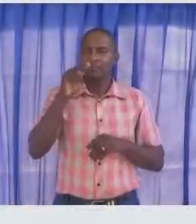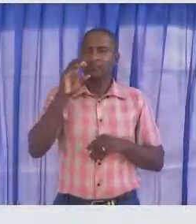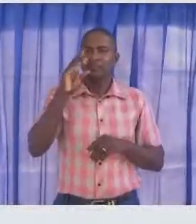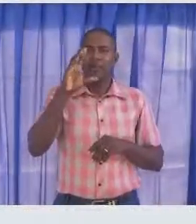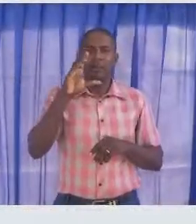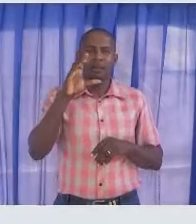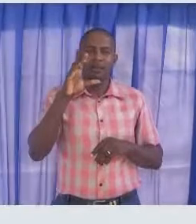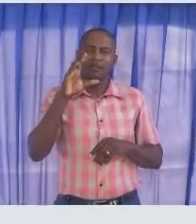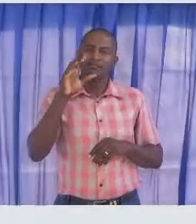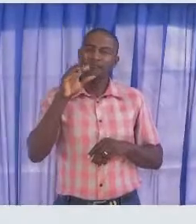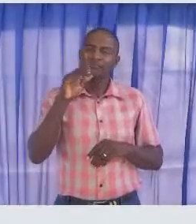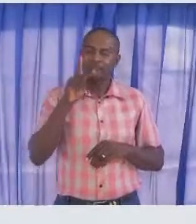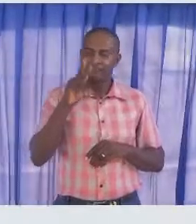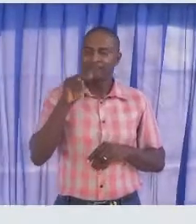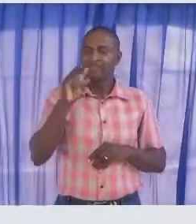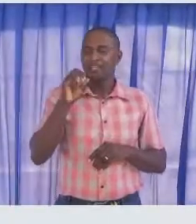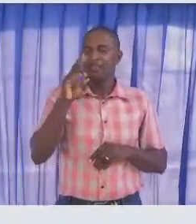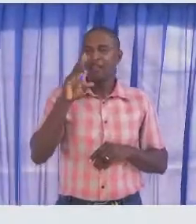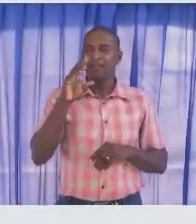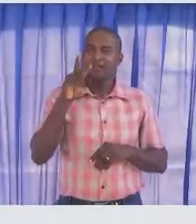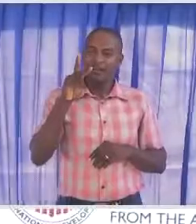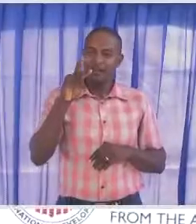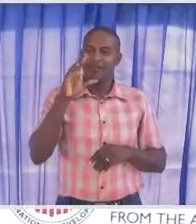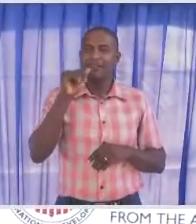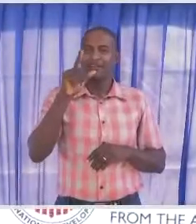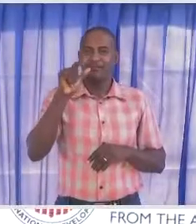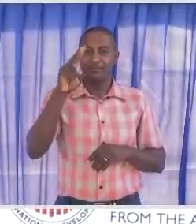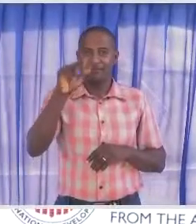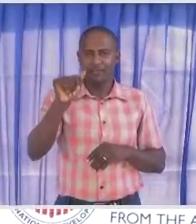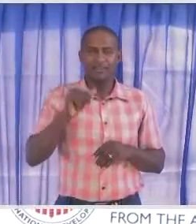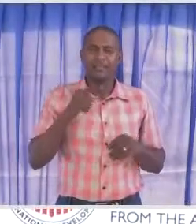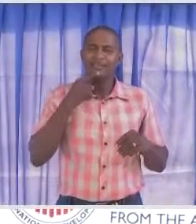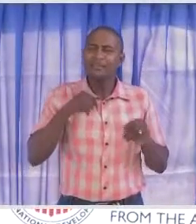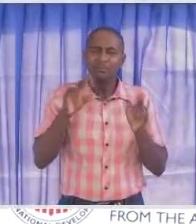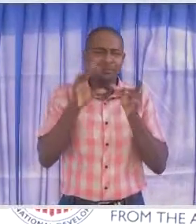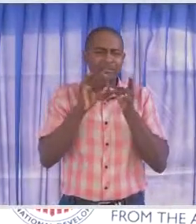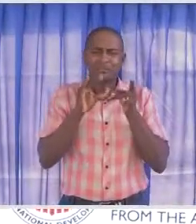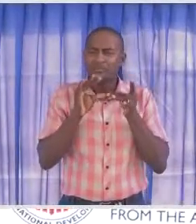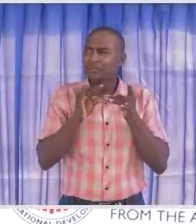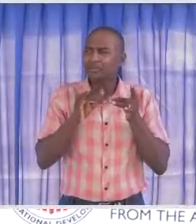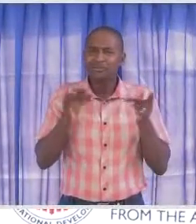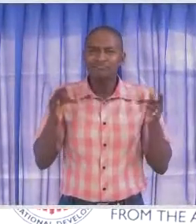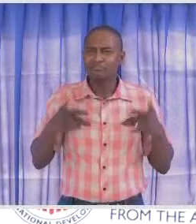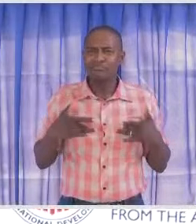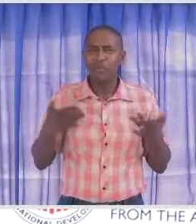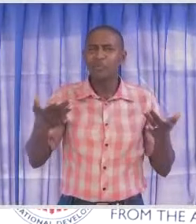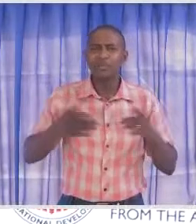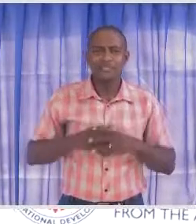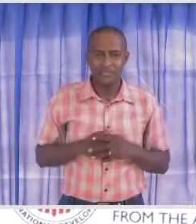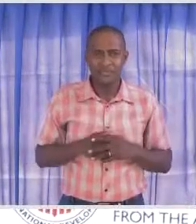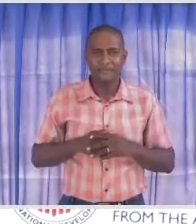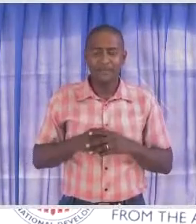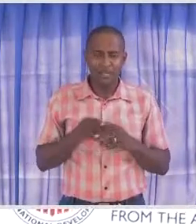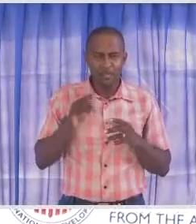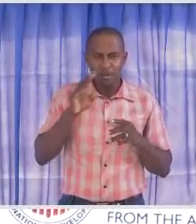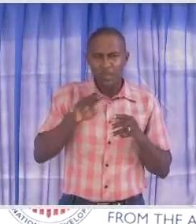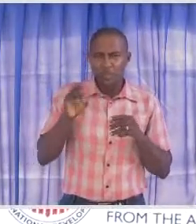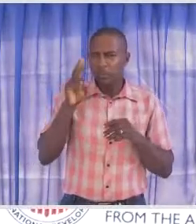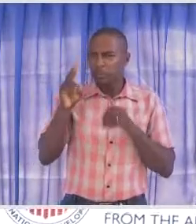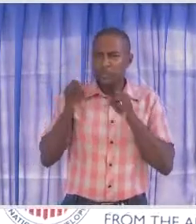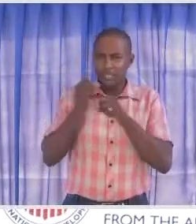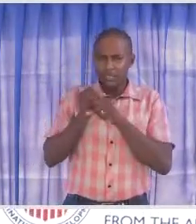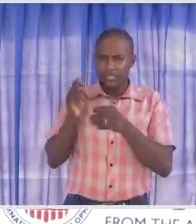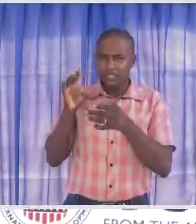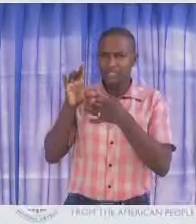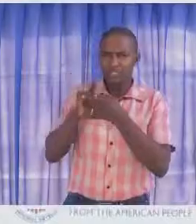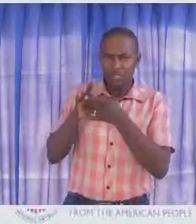us the story of Knockalva. Knockalva even joined the membership of the community colleges recently, about what, 2 years maybe?